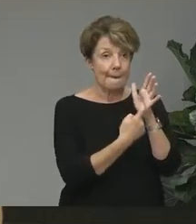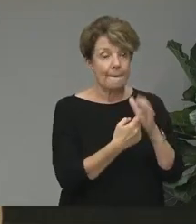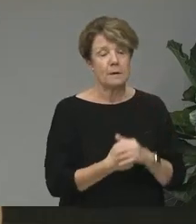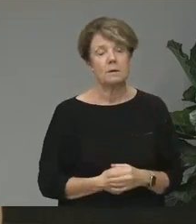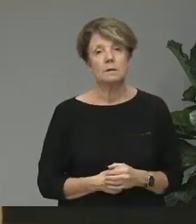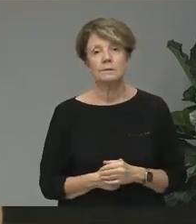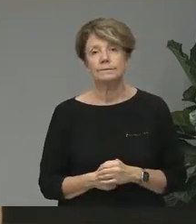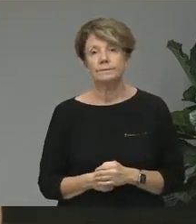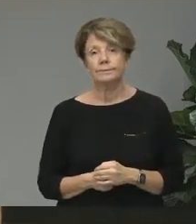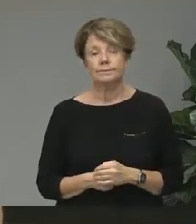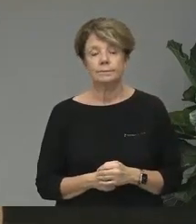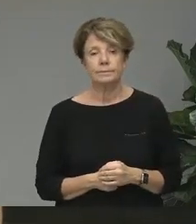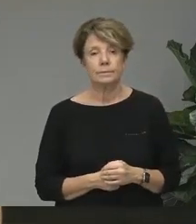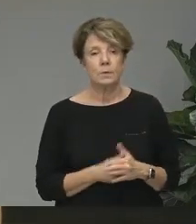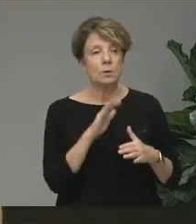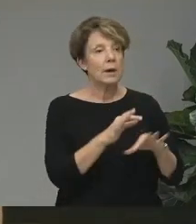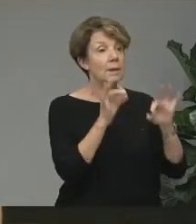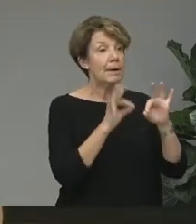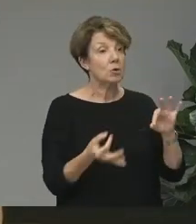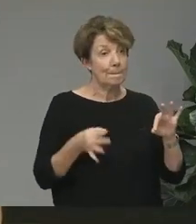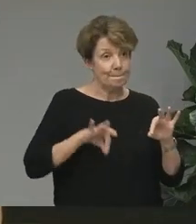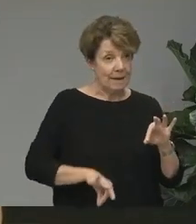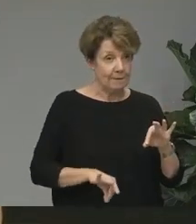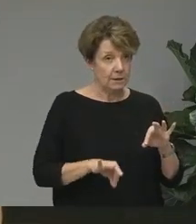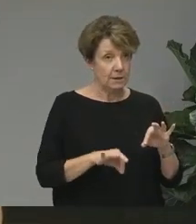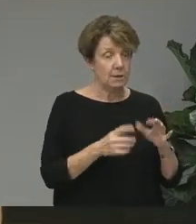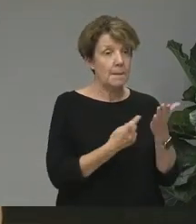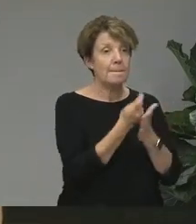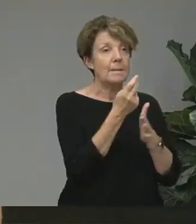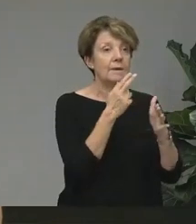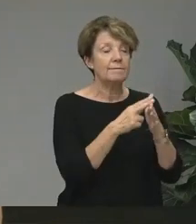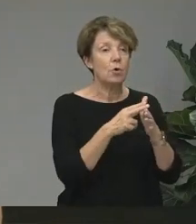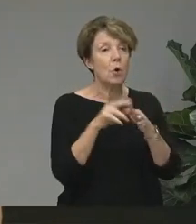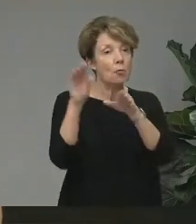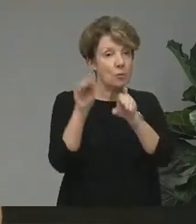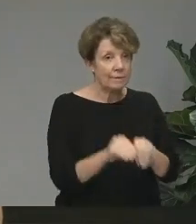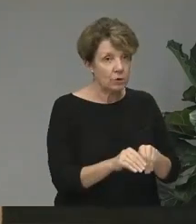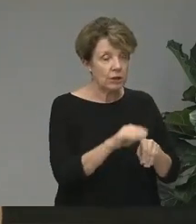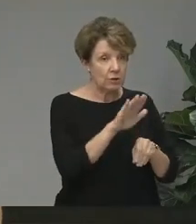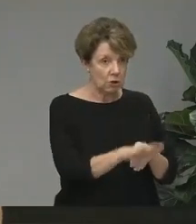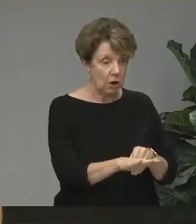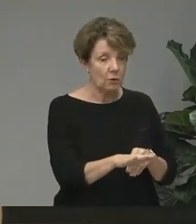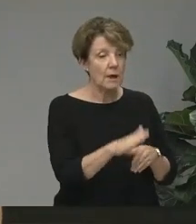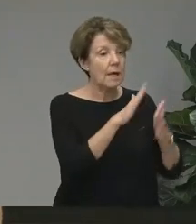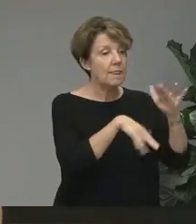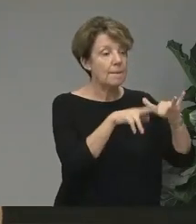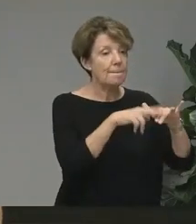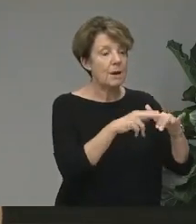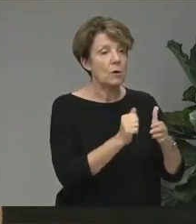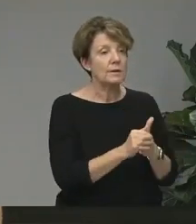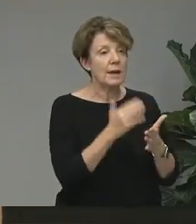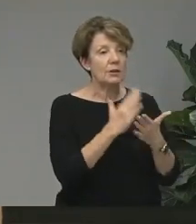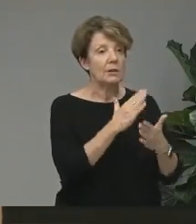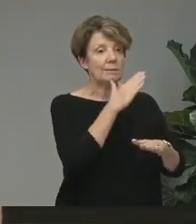which were about a special benefit payment to a refugee child, the parents of whom was totally barred